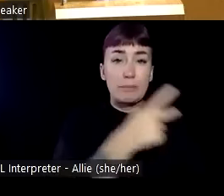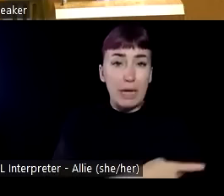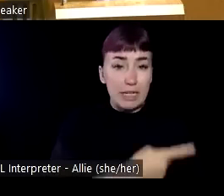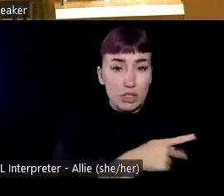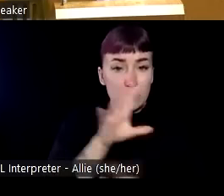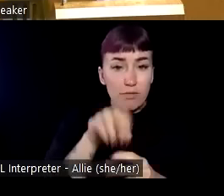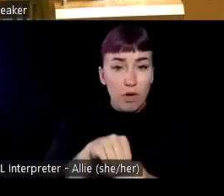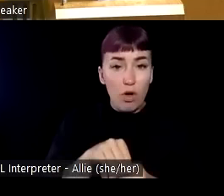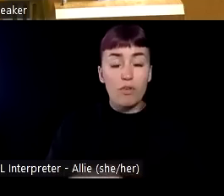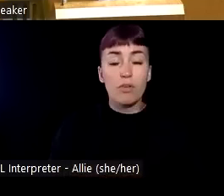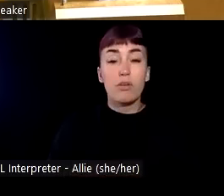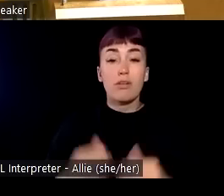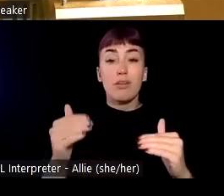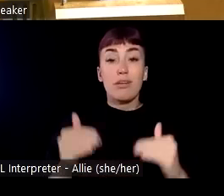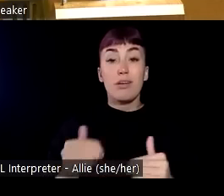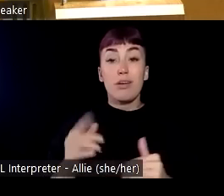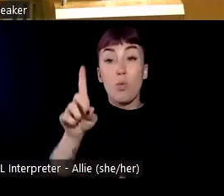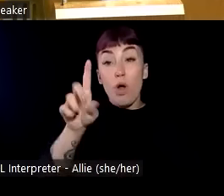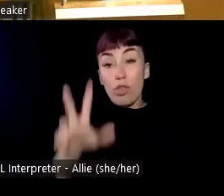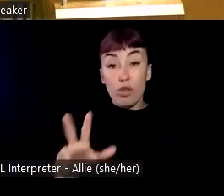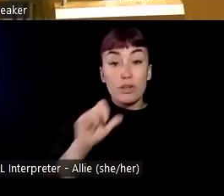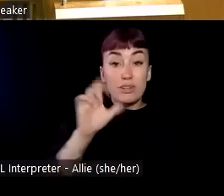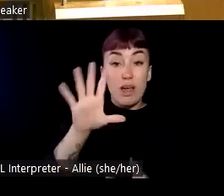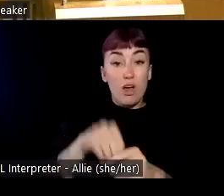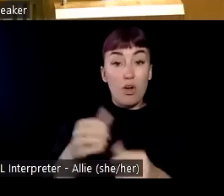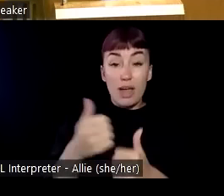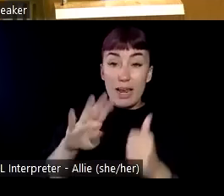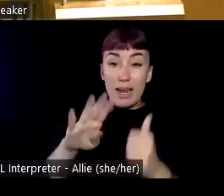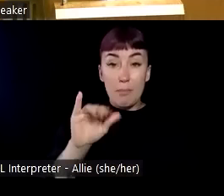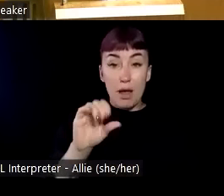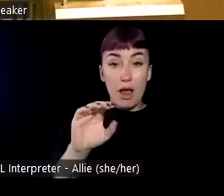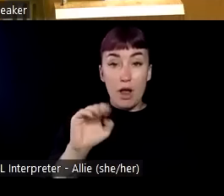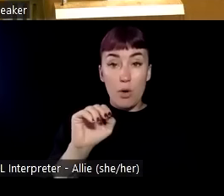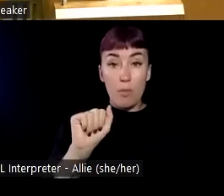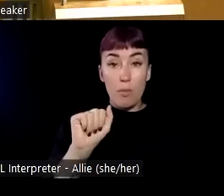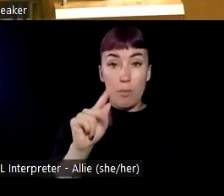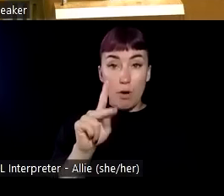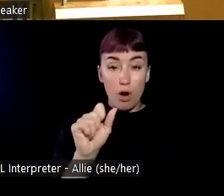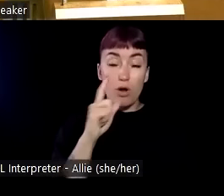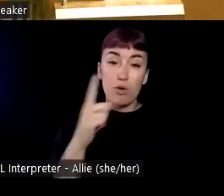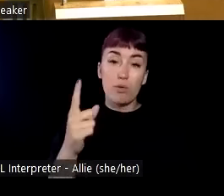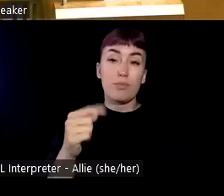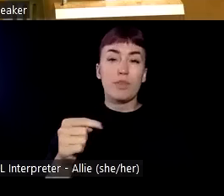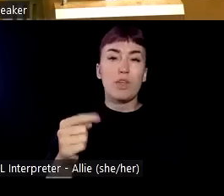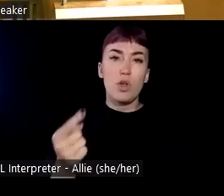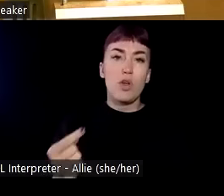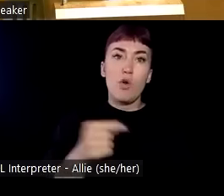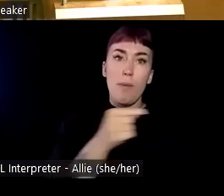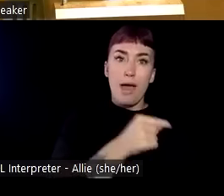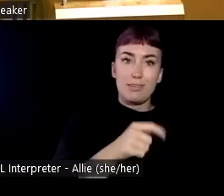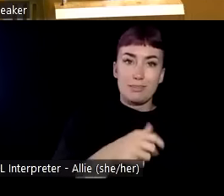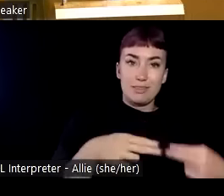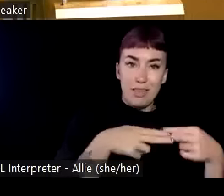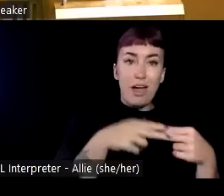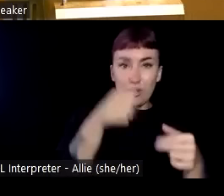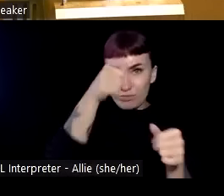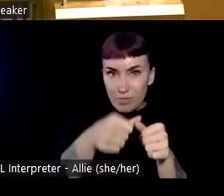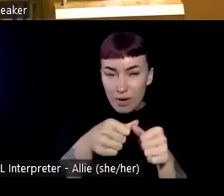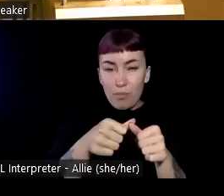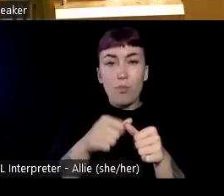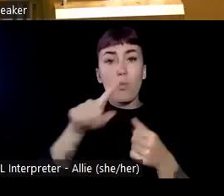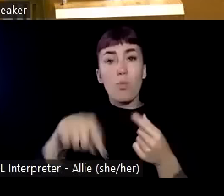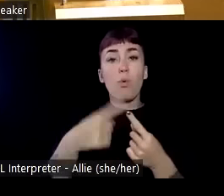And over a third of them did not include any biomarkers. So going back from a couple of slides, you'll recall that even when someone